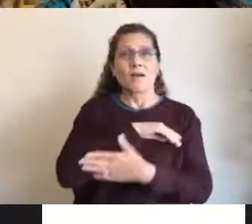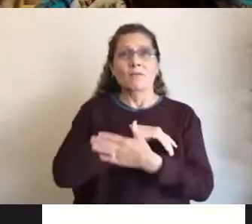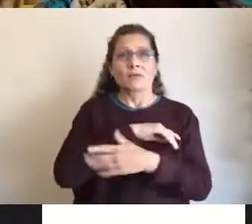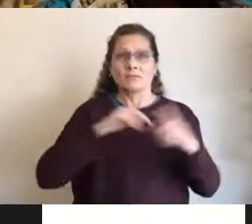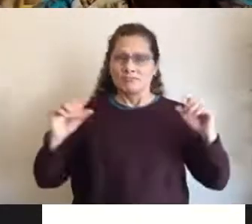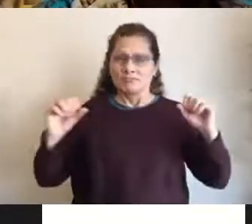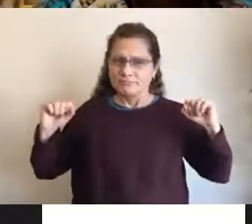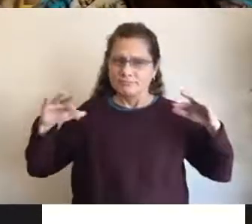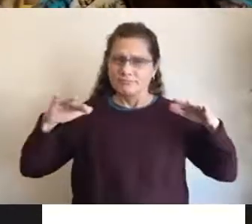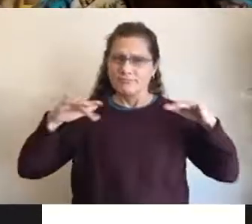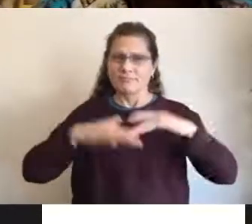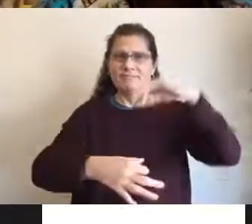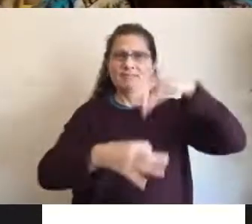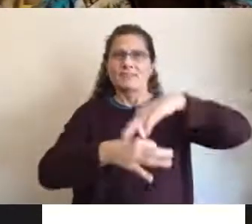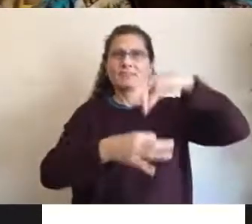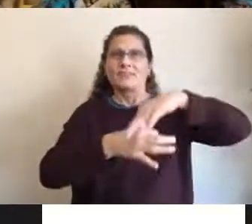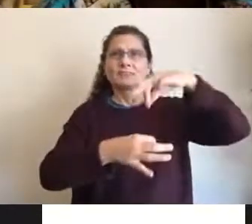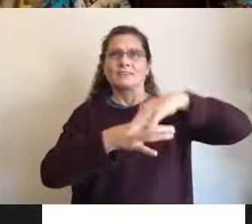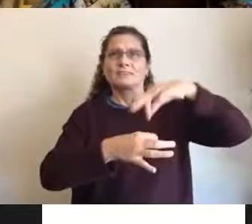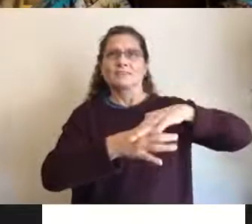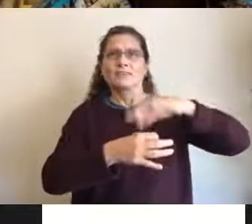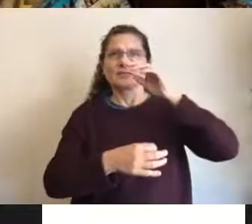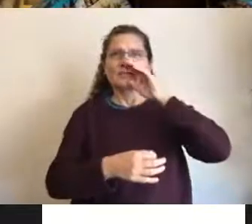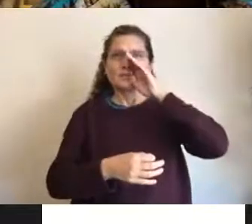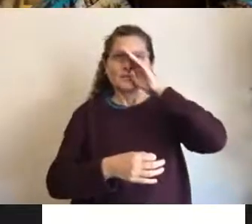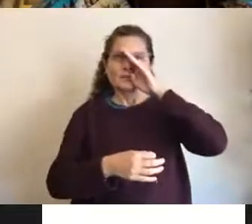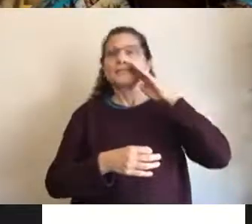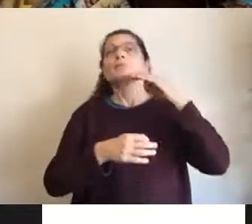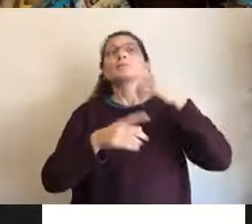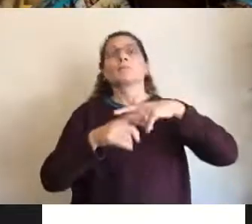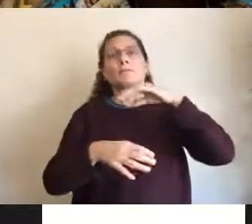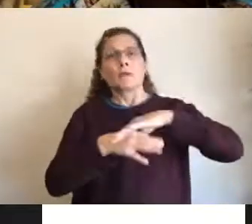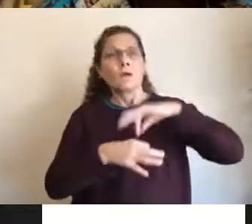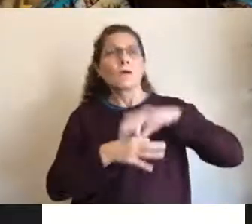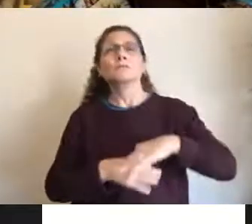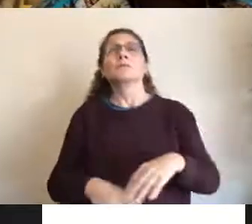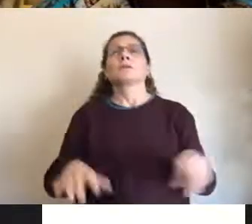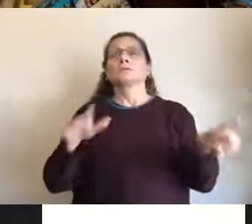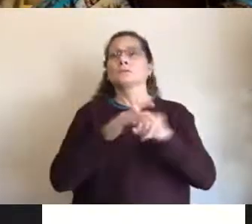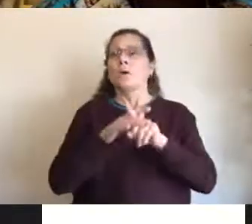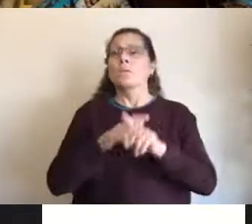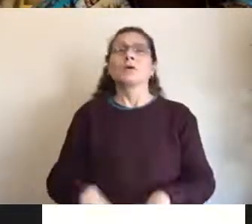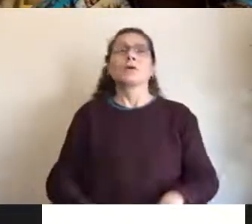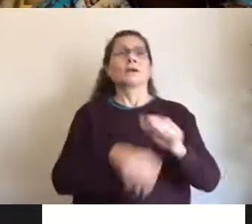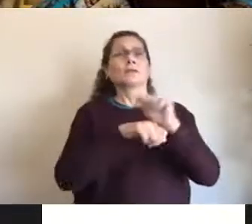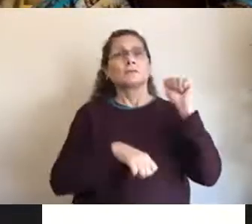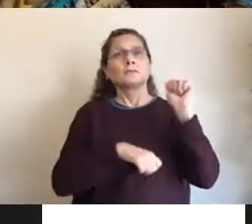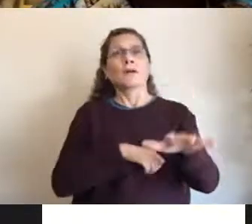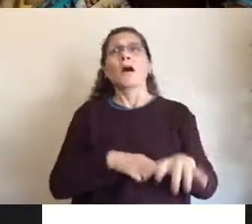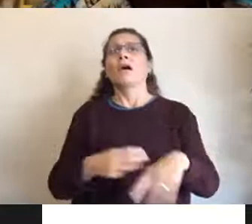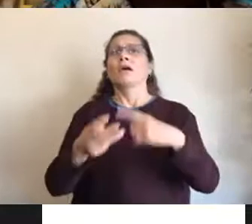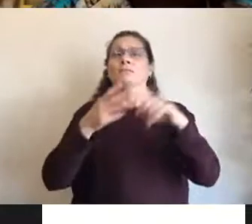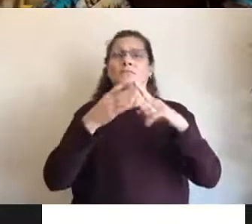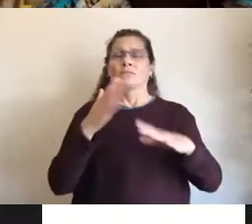in-person ballots. Our focus on achieving racial equity hinges in part on the inclusion of all voices, especially those who have been